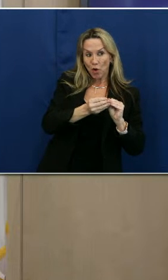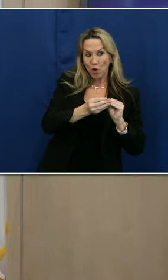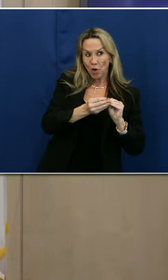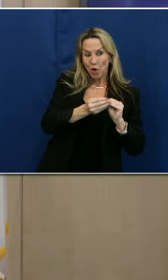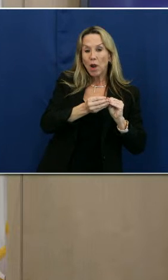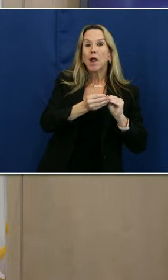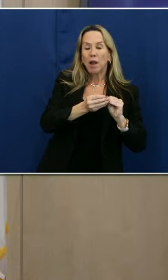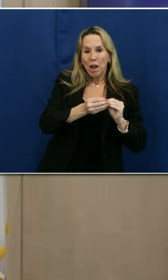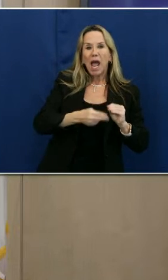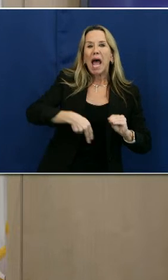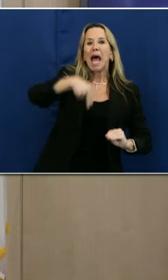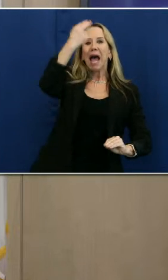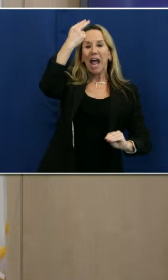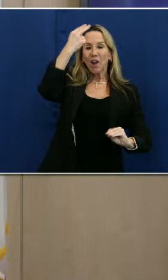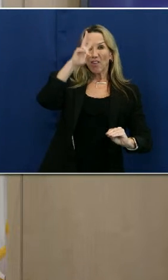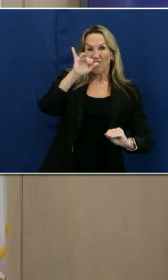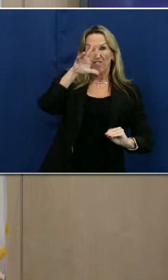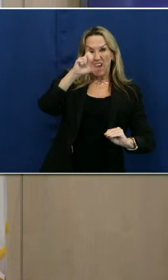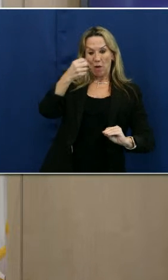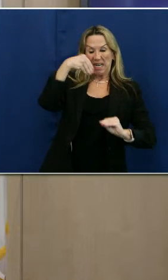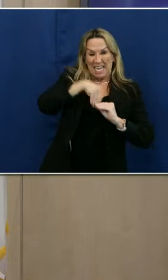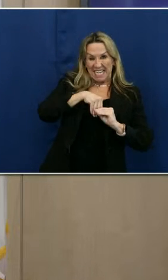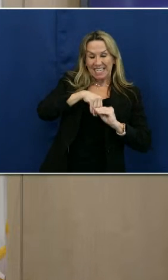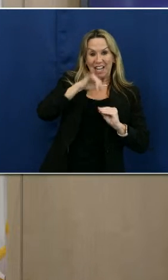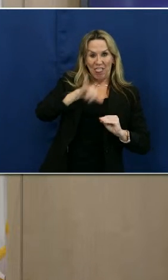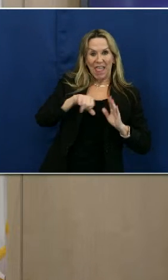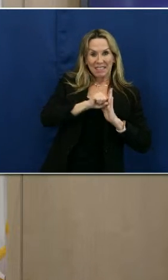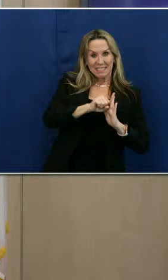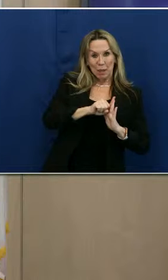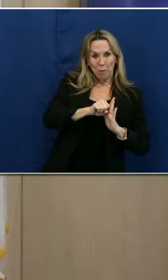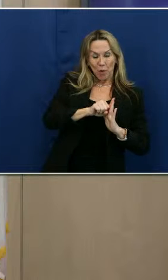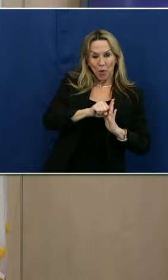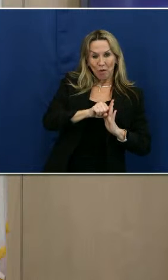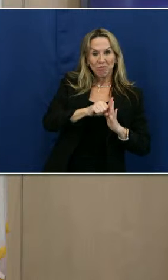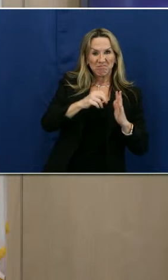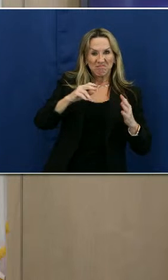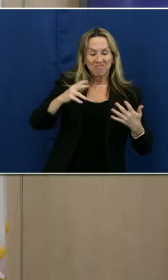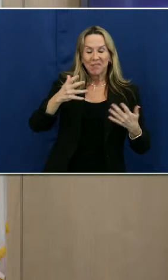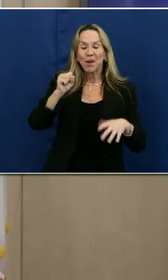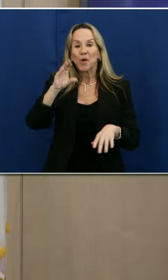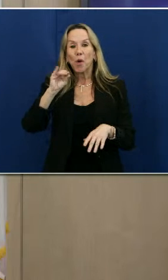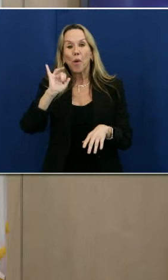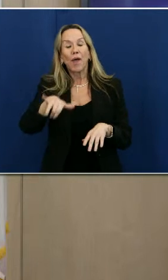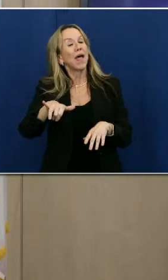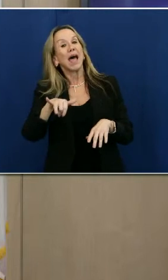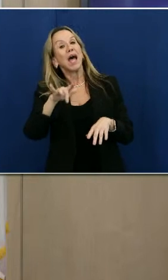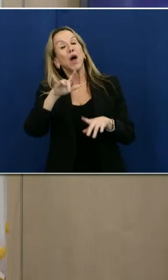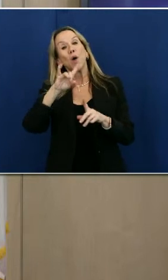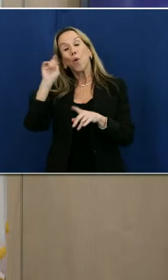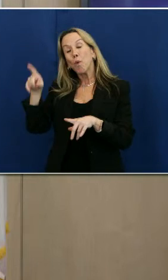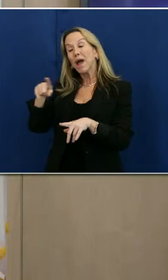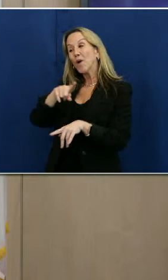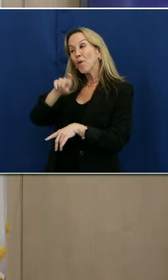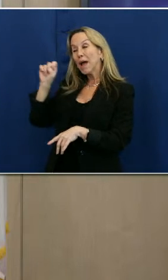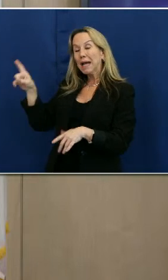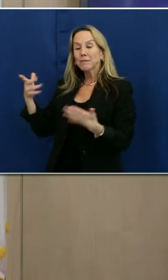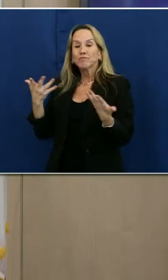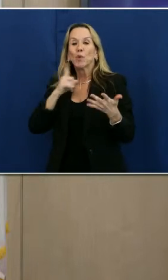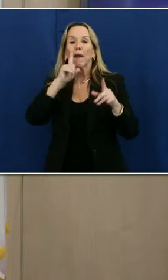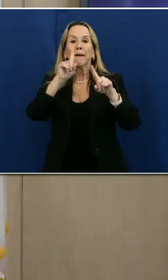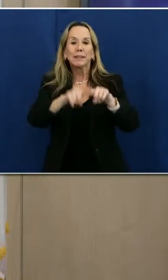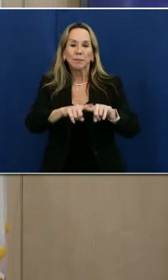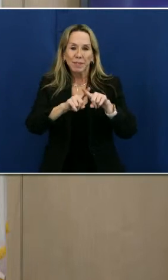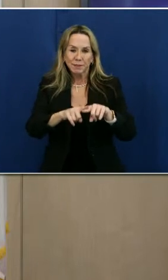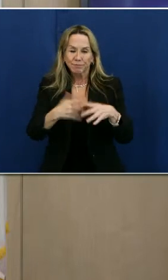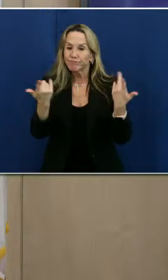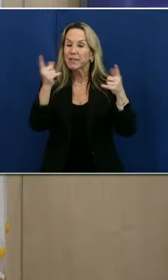the amount of virus that was initially present in your sample. So the answer to the specific question is, it depends on the platform